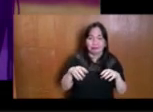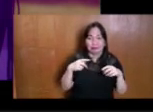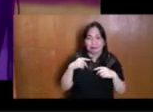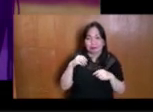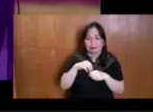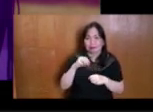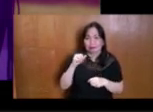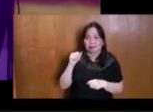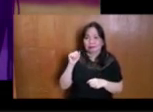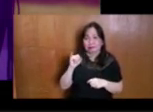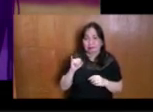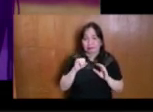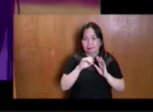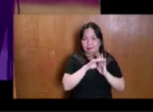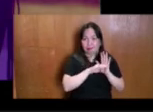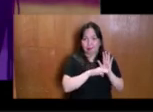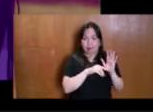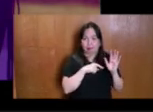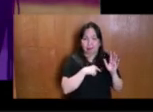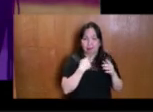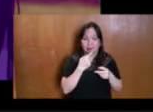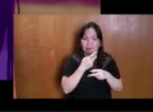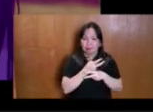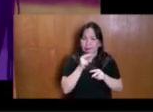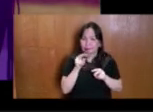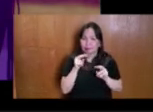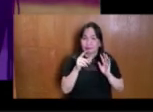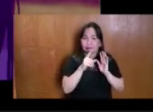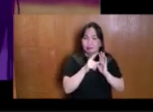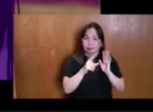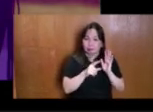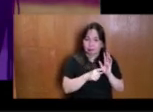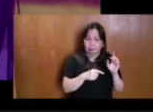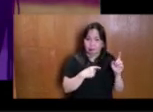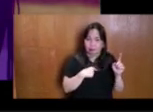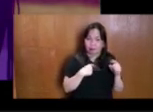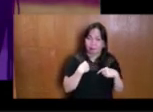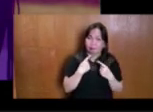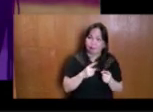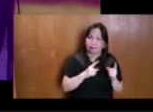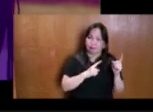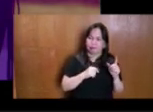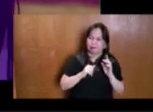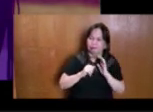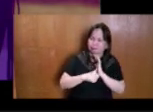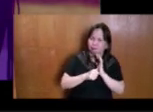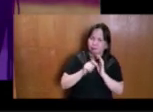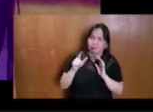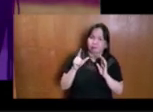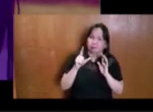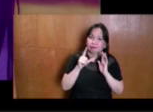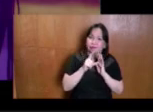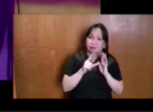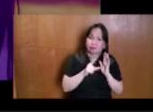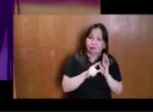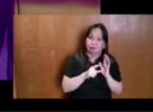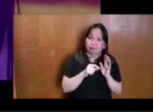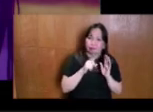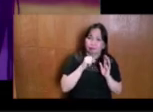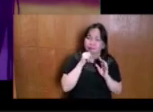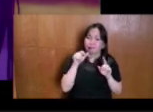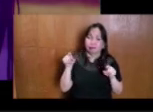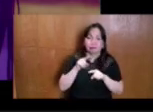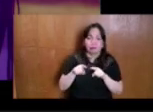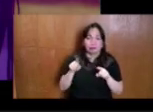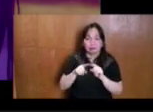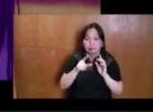very arbitrary. So we're monitoring legislations. And by the way, I've been insisting that legislation is not the same as